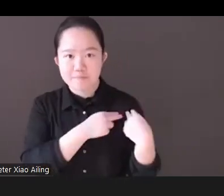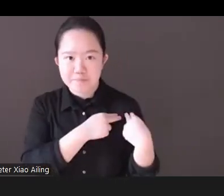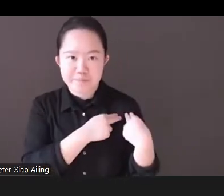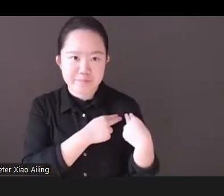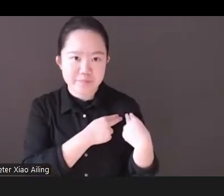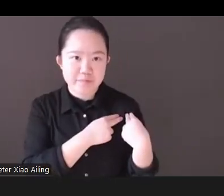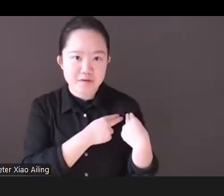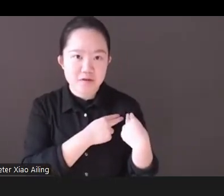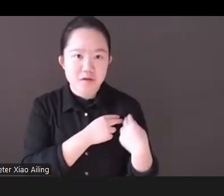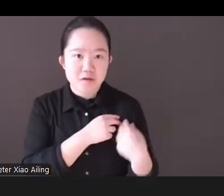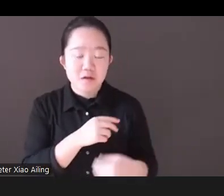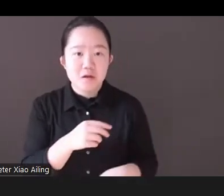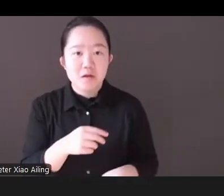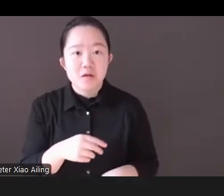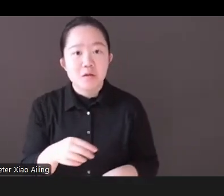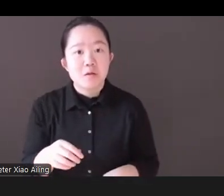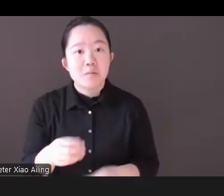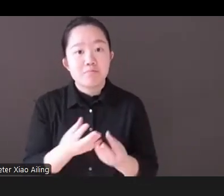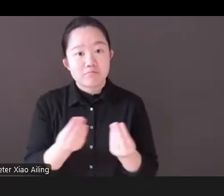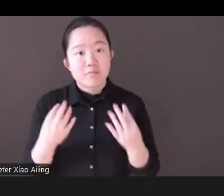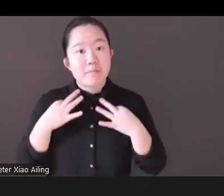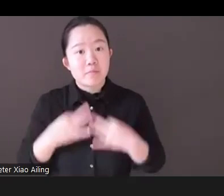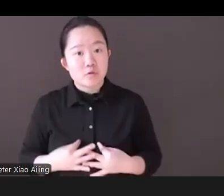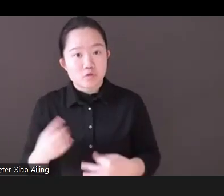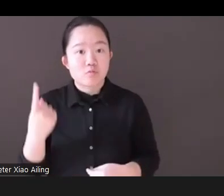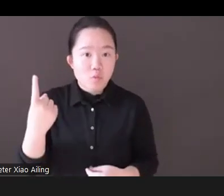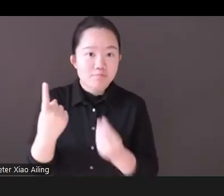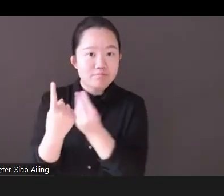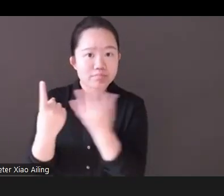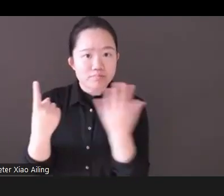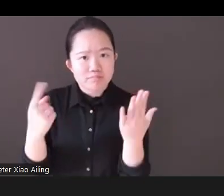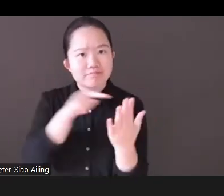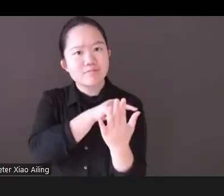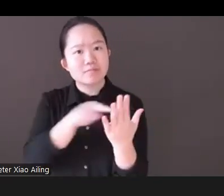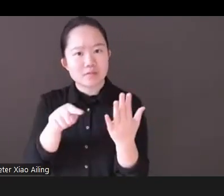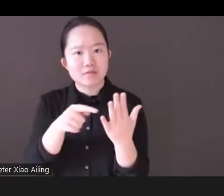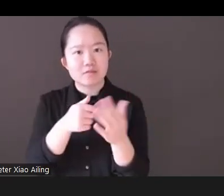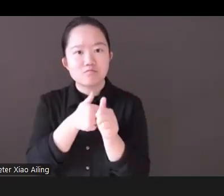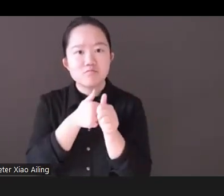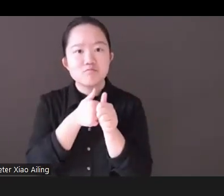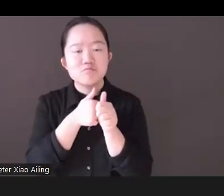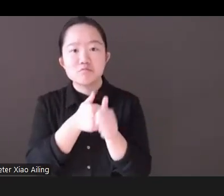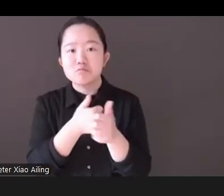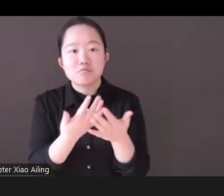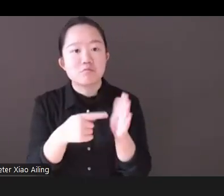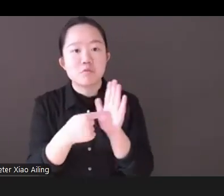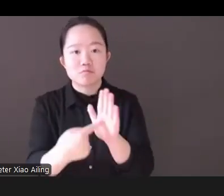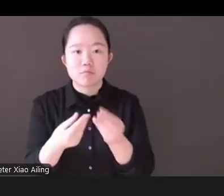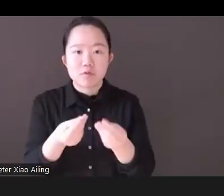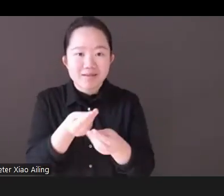who are responsible for competition policy, EU internal market, public procurement, business and market